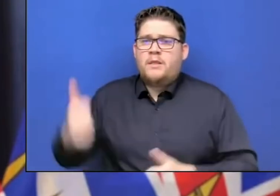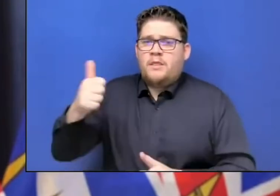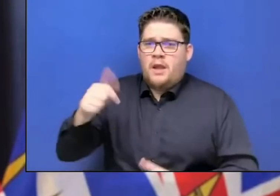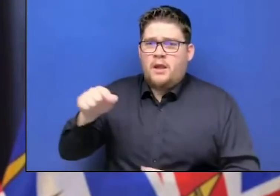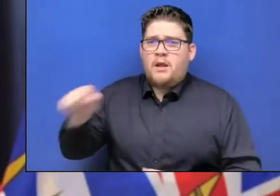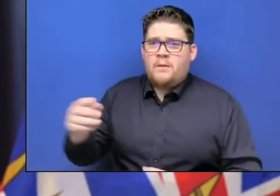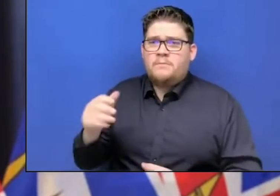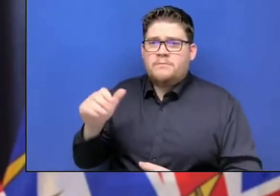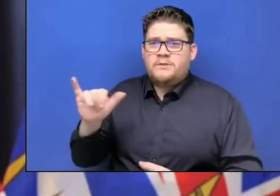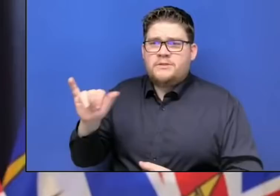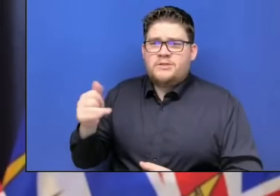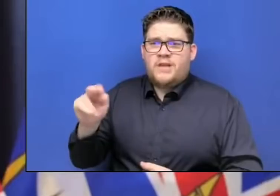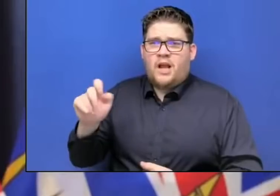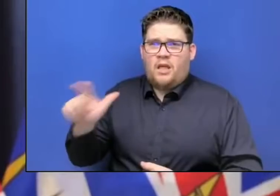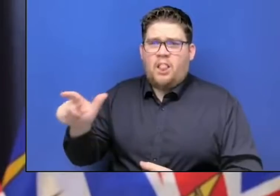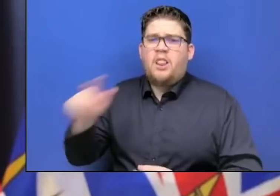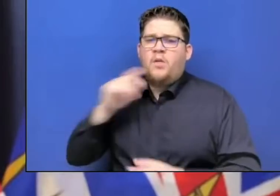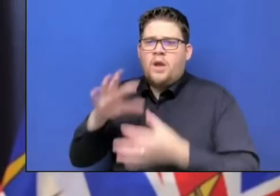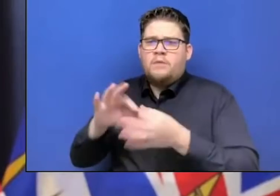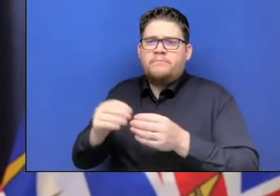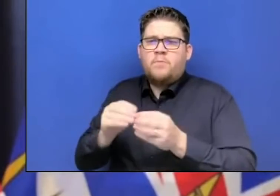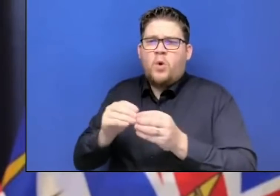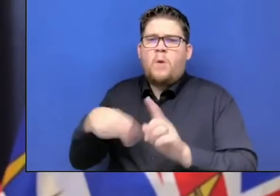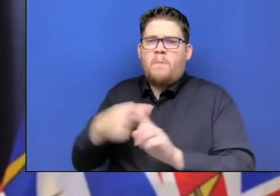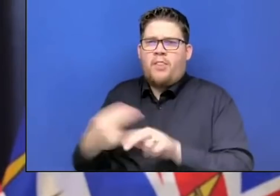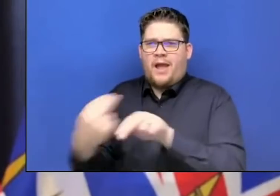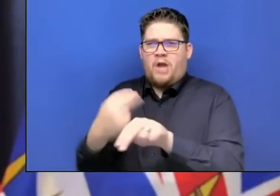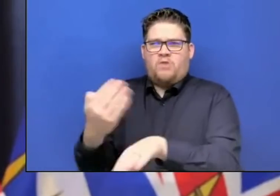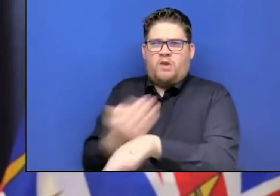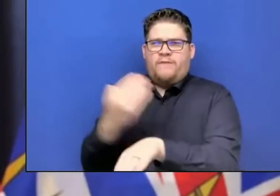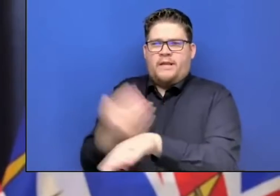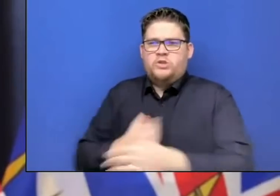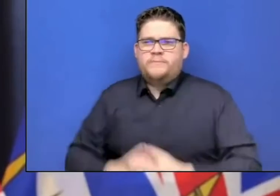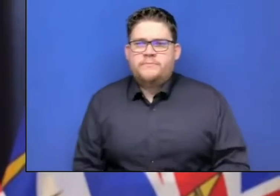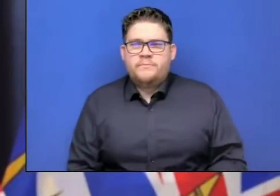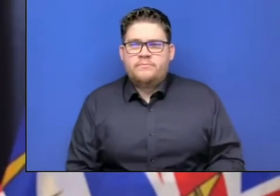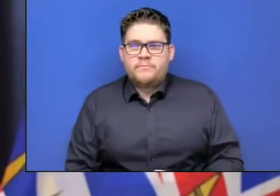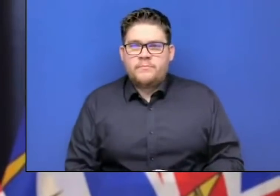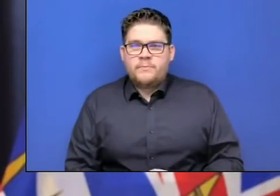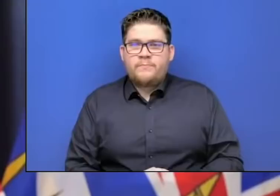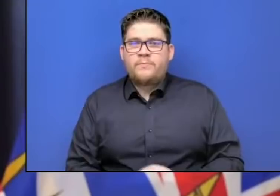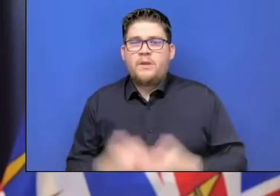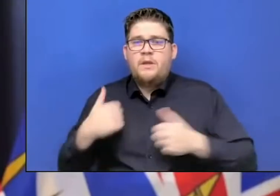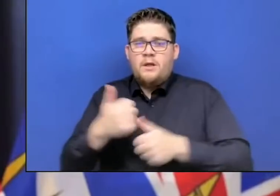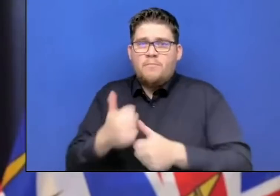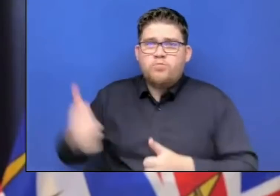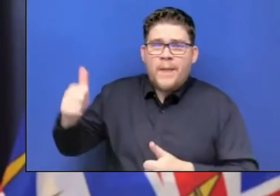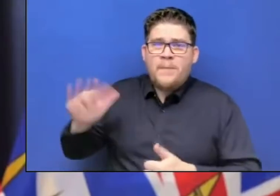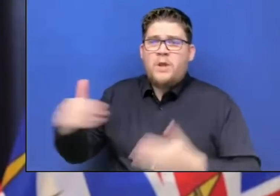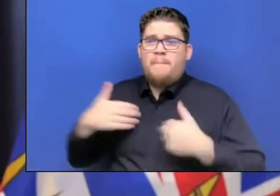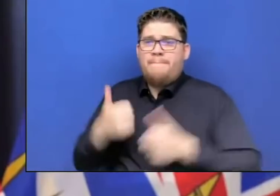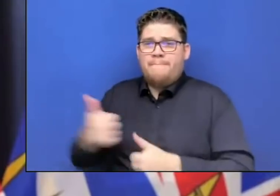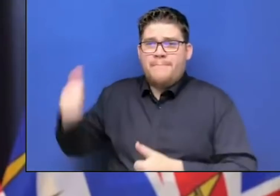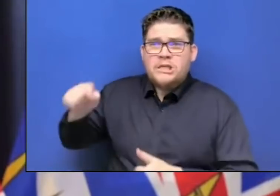doing. But I want to say in closing, just to reiterate the points that the Premier and Minister Farnworth have made, we're doing everything we can that